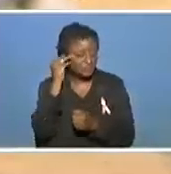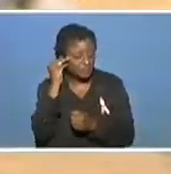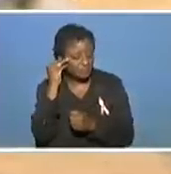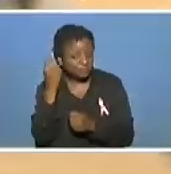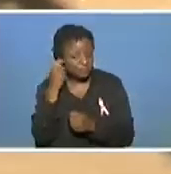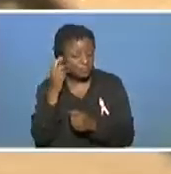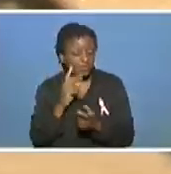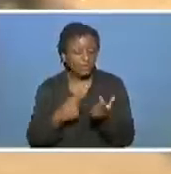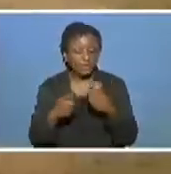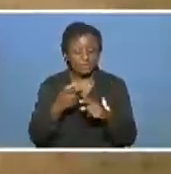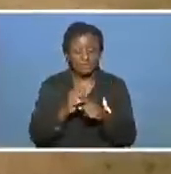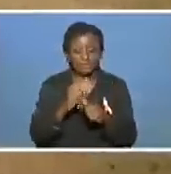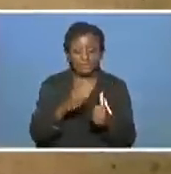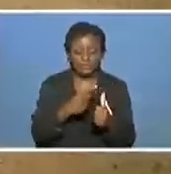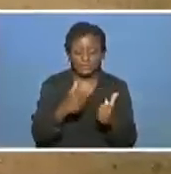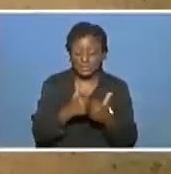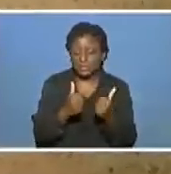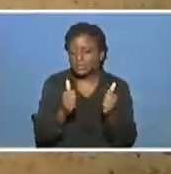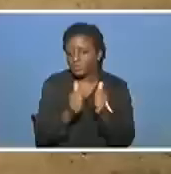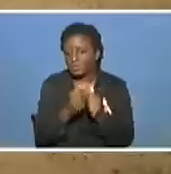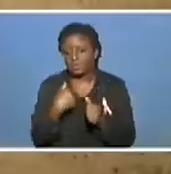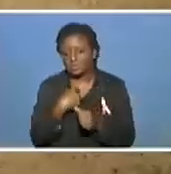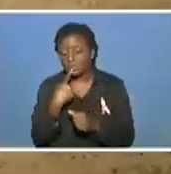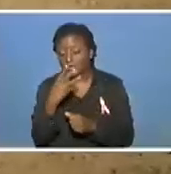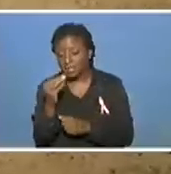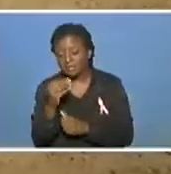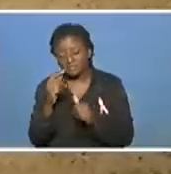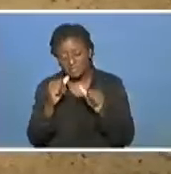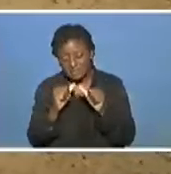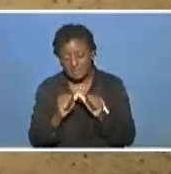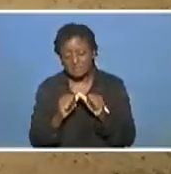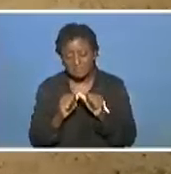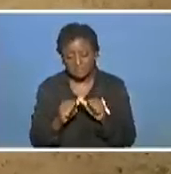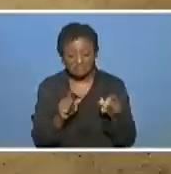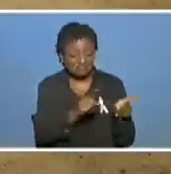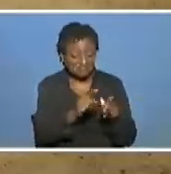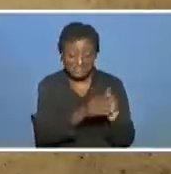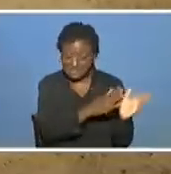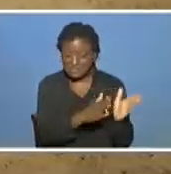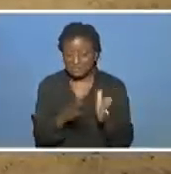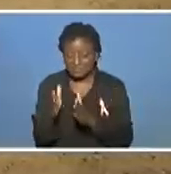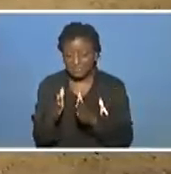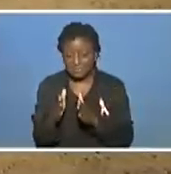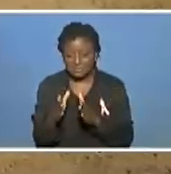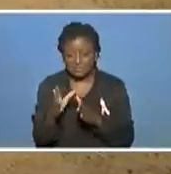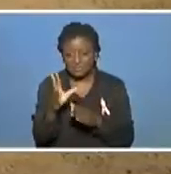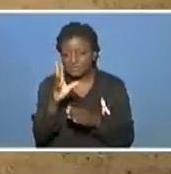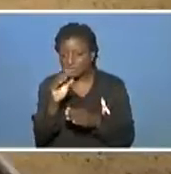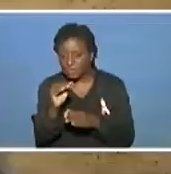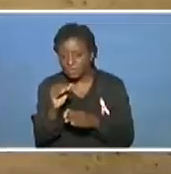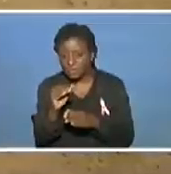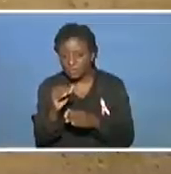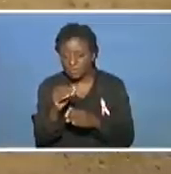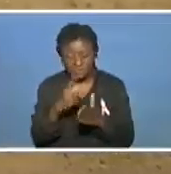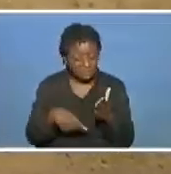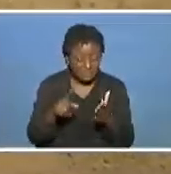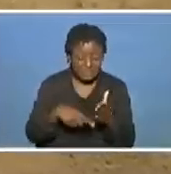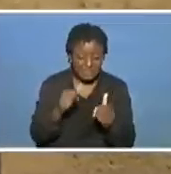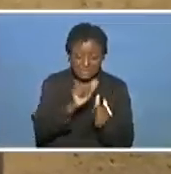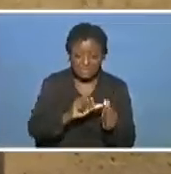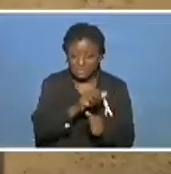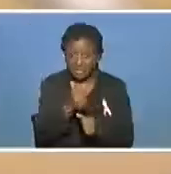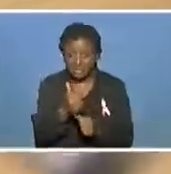came from the first game with, I told them let's keep the same momentum and keep it going. Nobody get down on each other in the